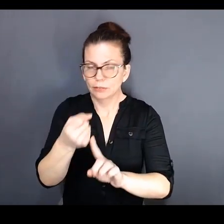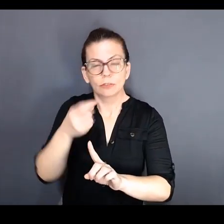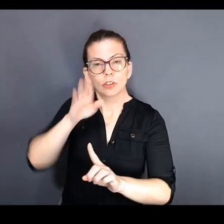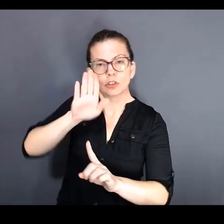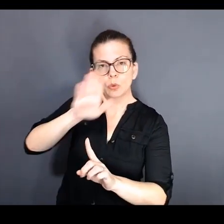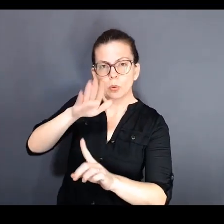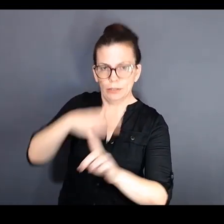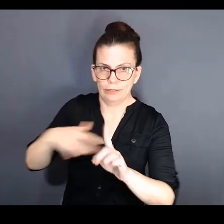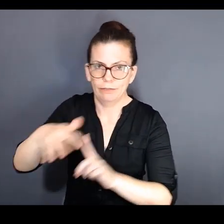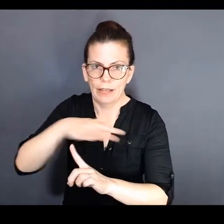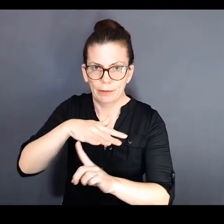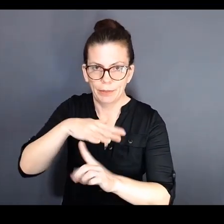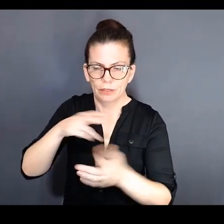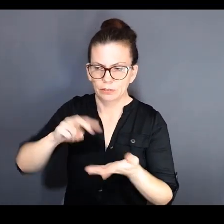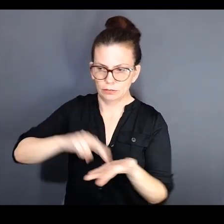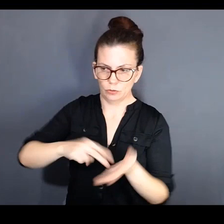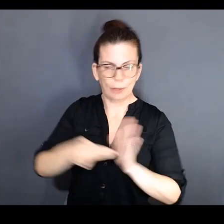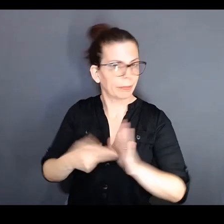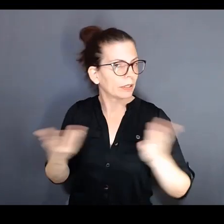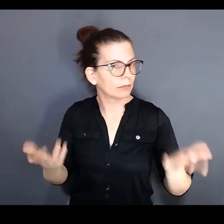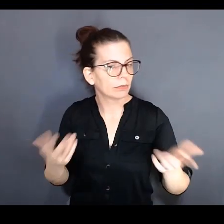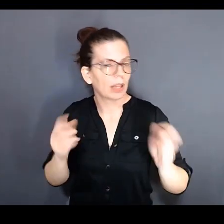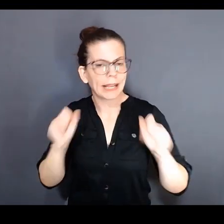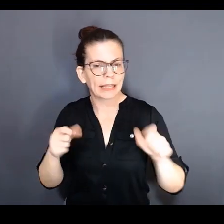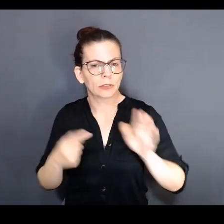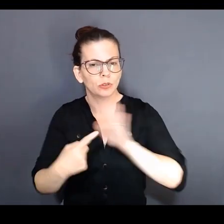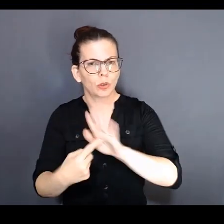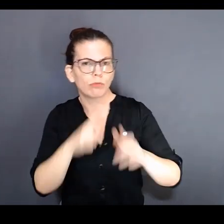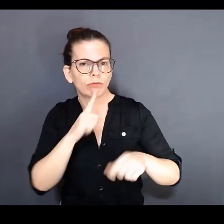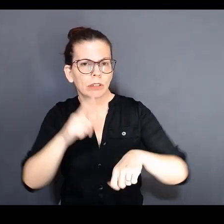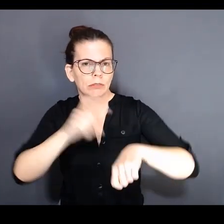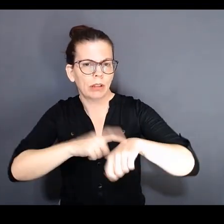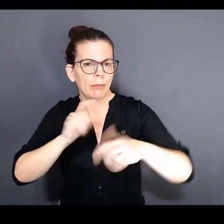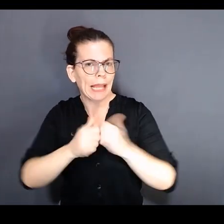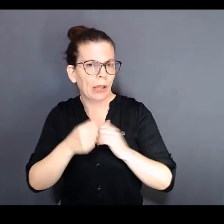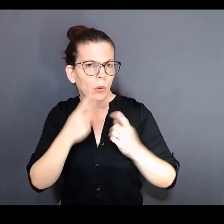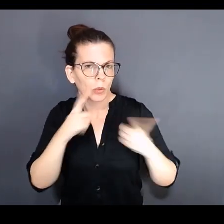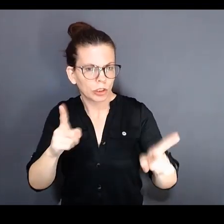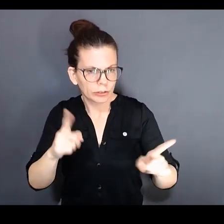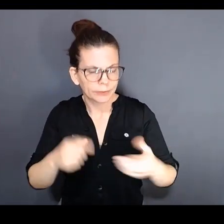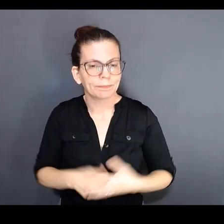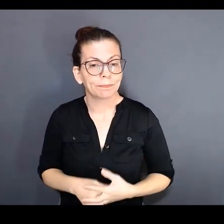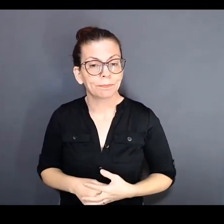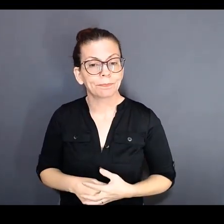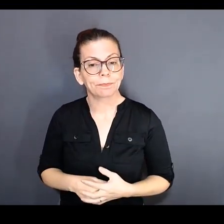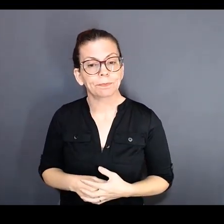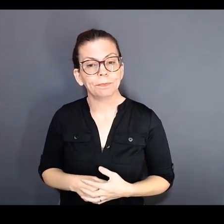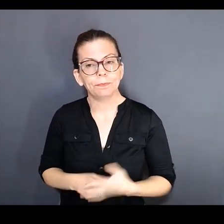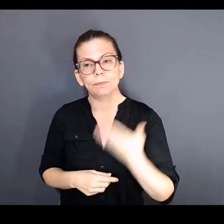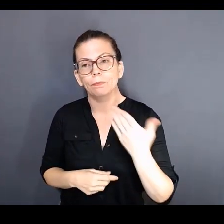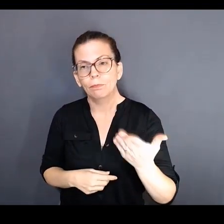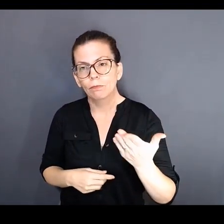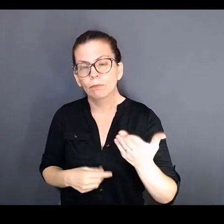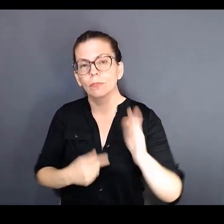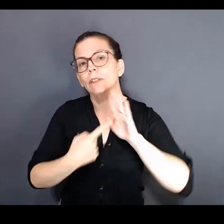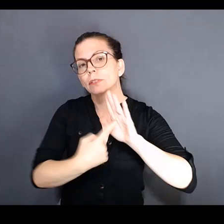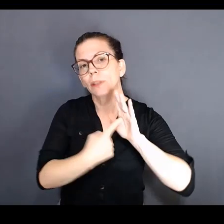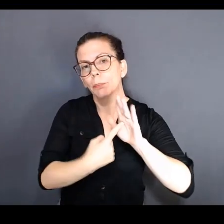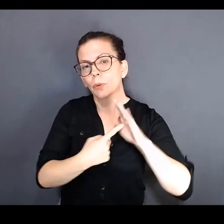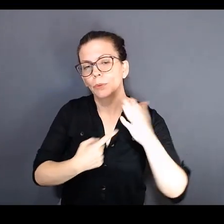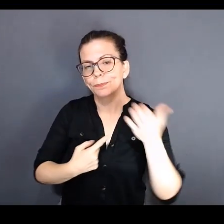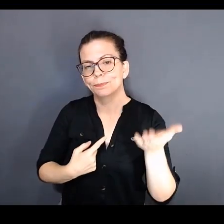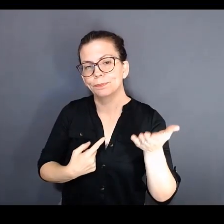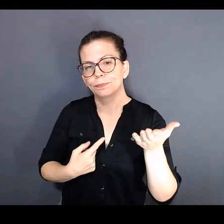highly contextualized score for your environment. What I mean by that is, and I can show you in real time how that works